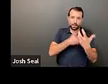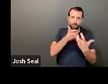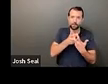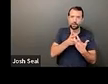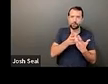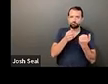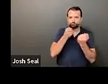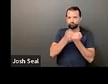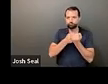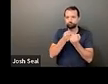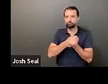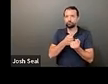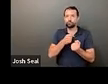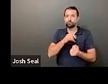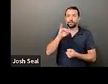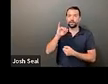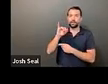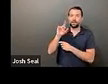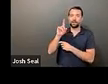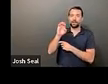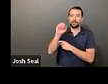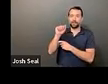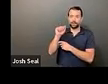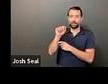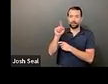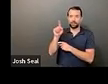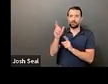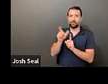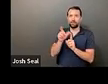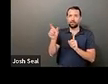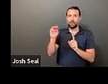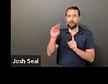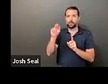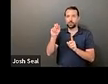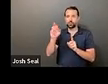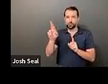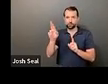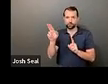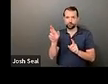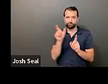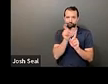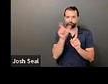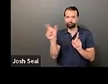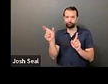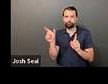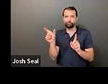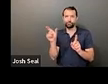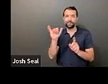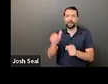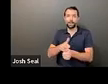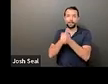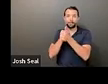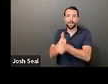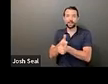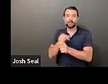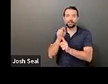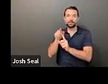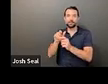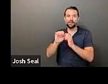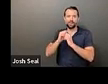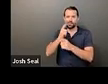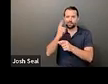reference. And what we are looking for in terms of compliance, what makes it right, what makes it correct, what makes it compliant, would